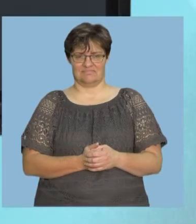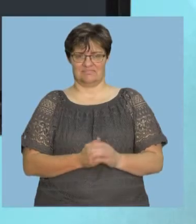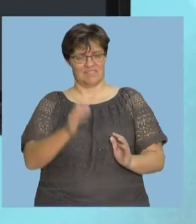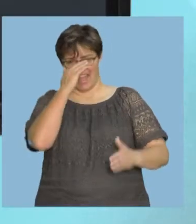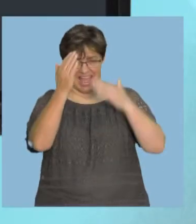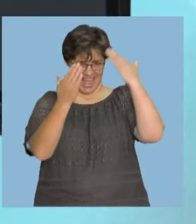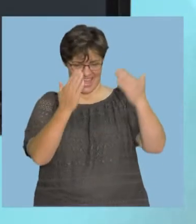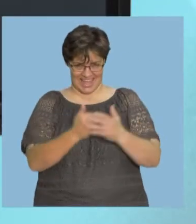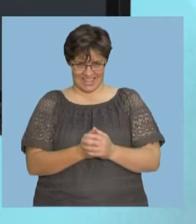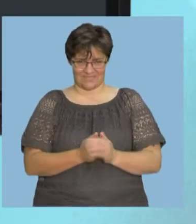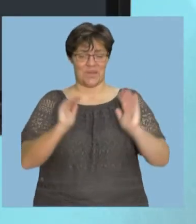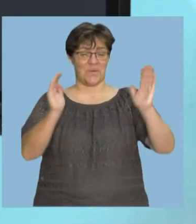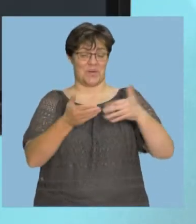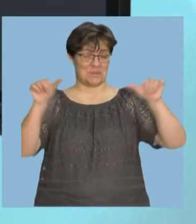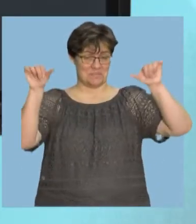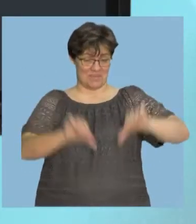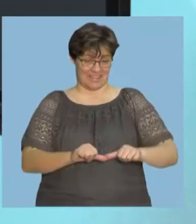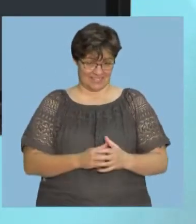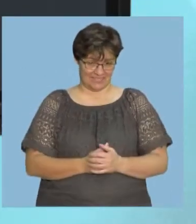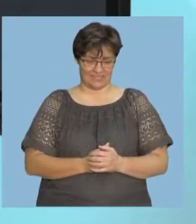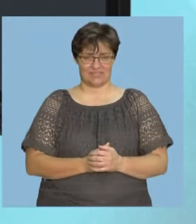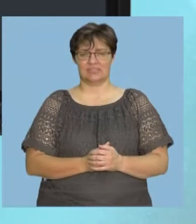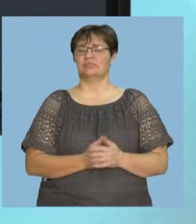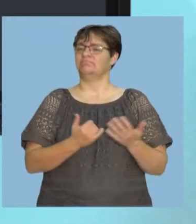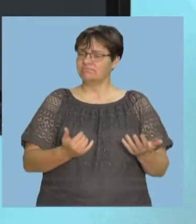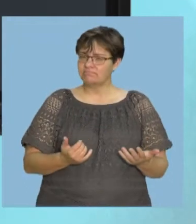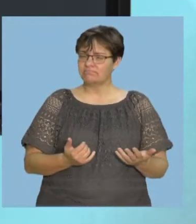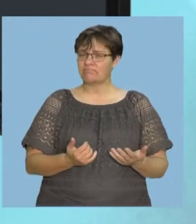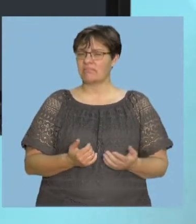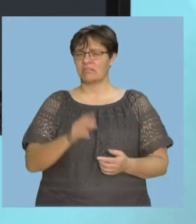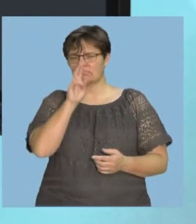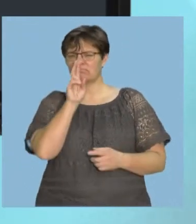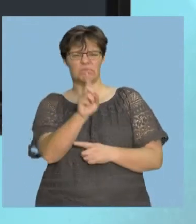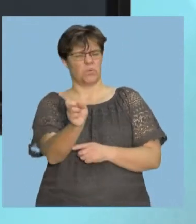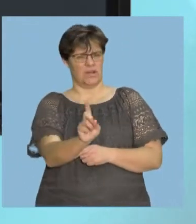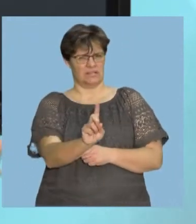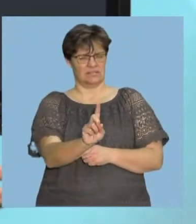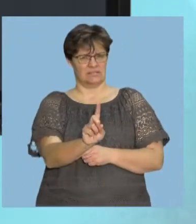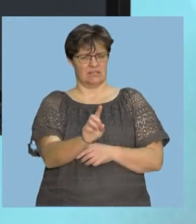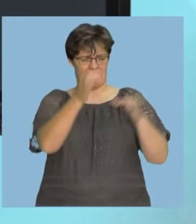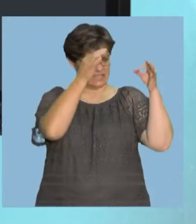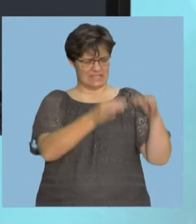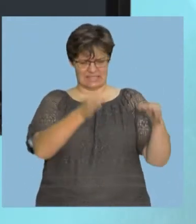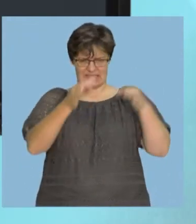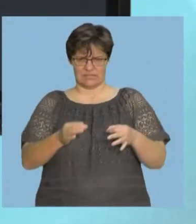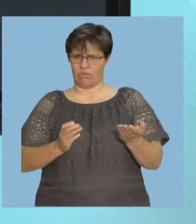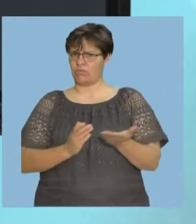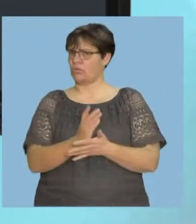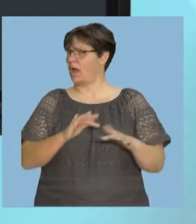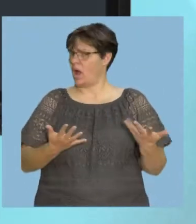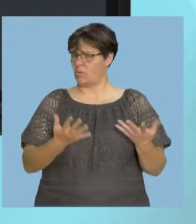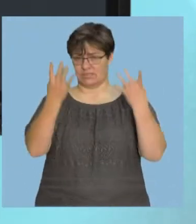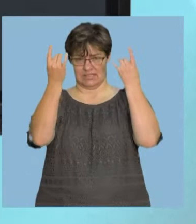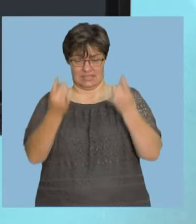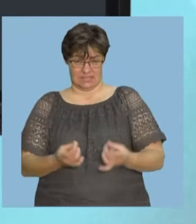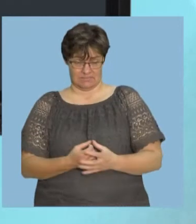Hello there guys, welcome back once again. We're still on making decisions using statistics, okay? So we